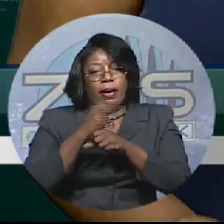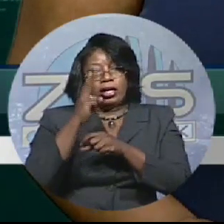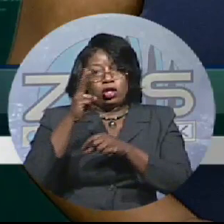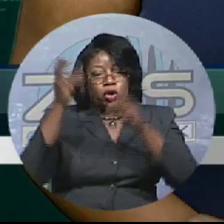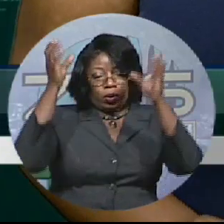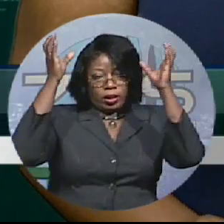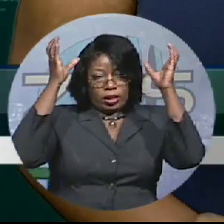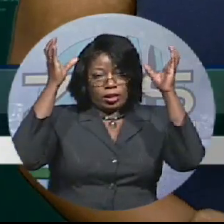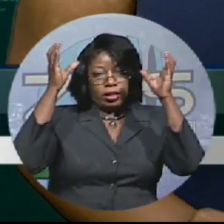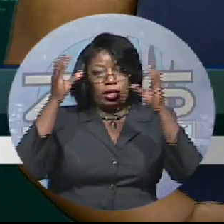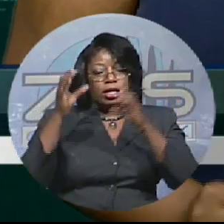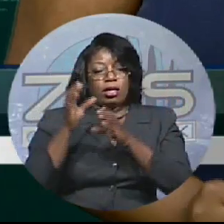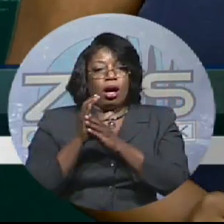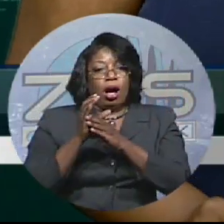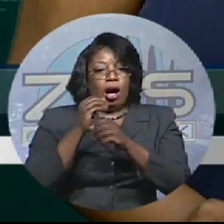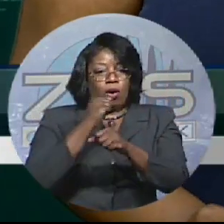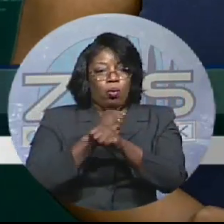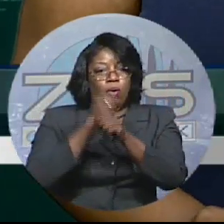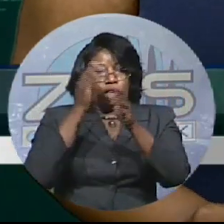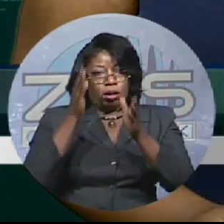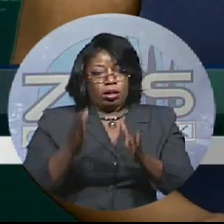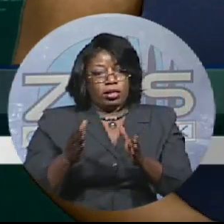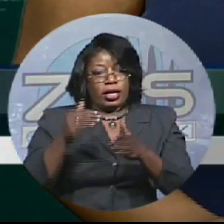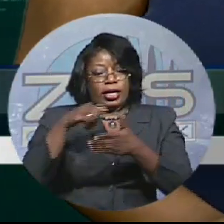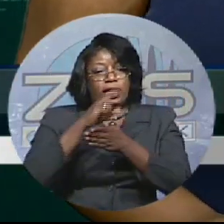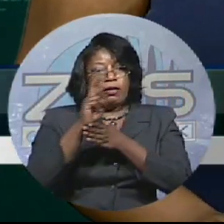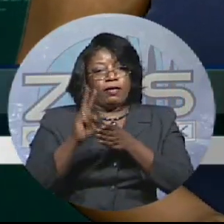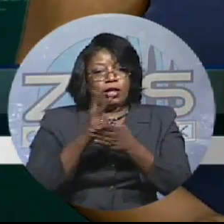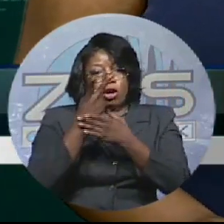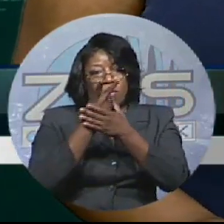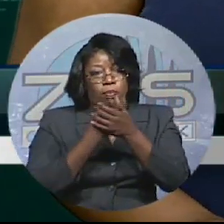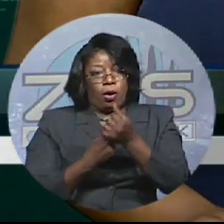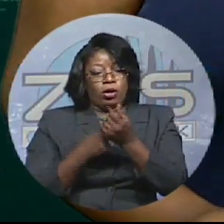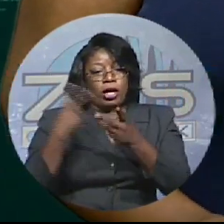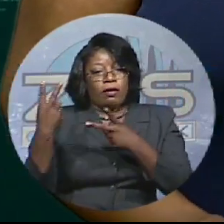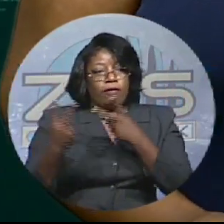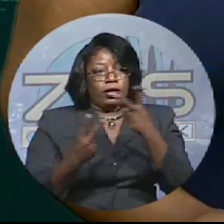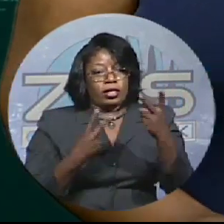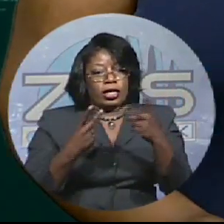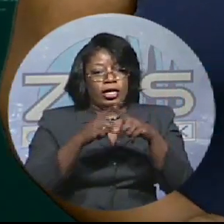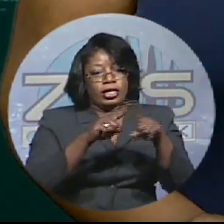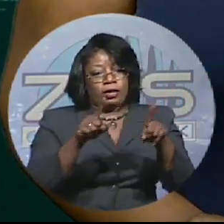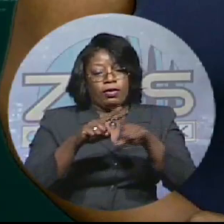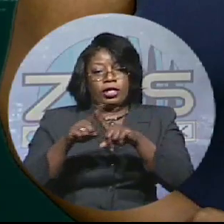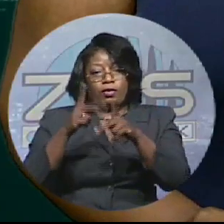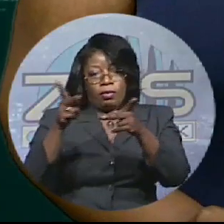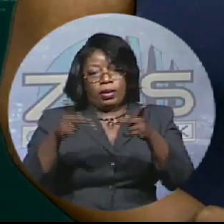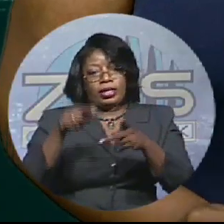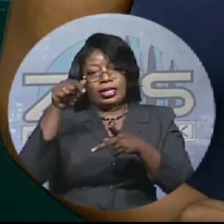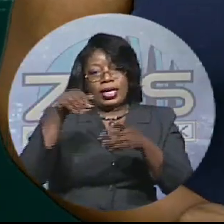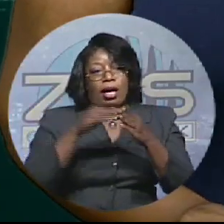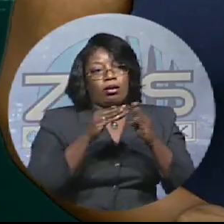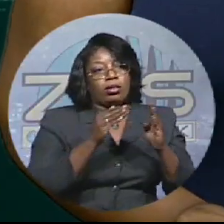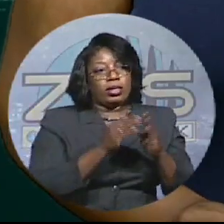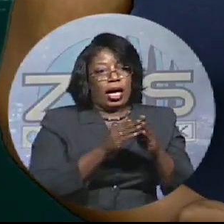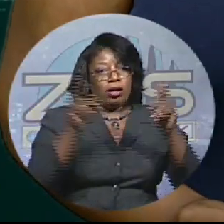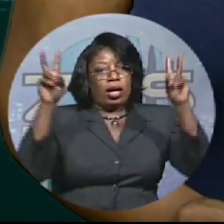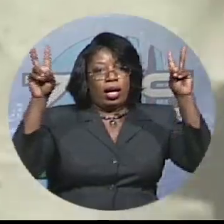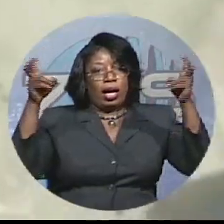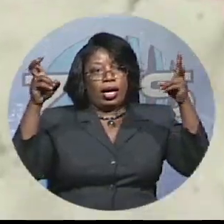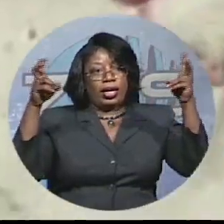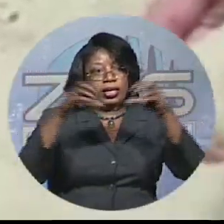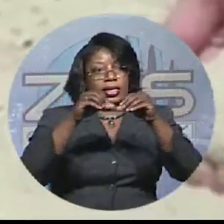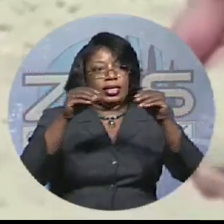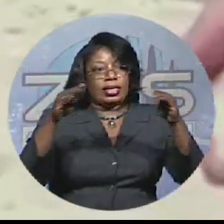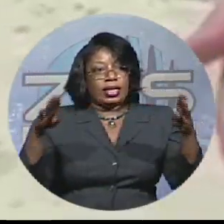Disney cruise ship employees, and in the video, the pair are seen visiting a number of spots downtown, highlighting